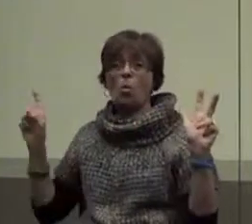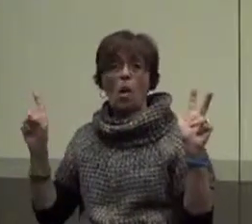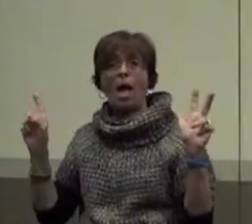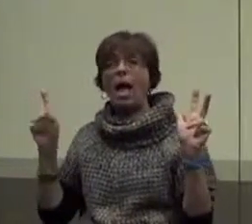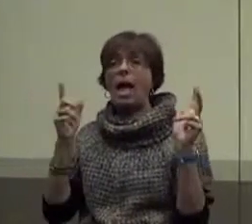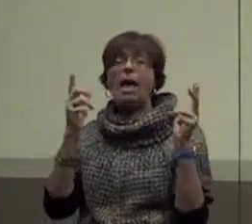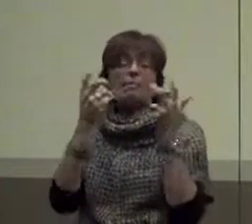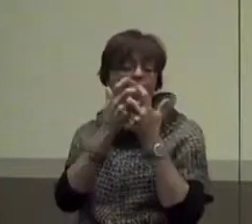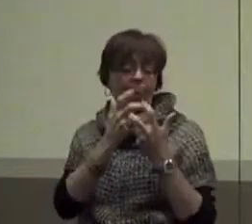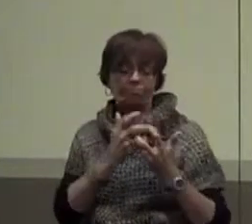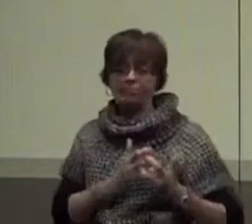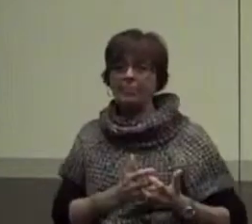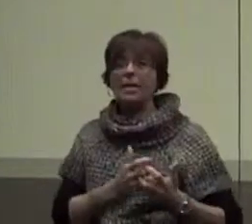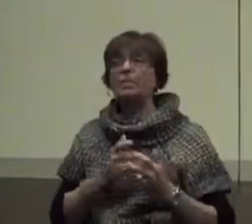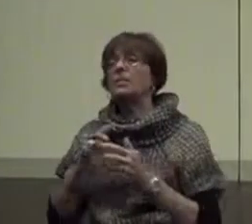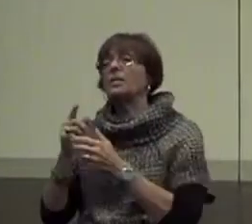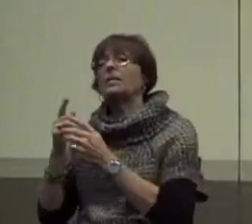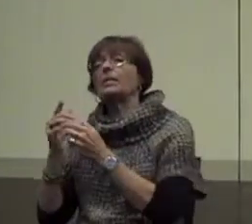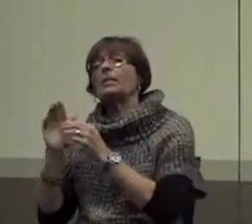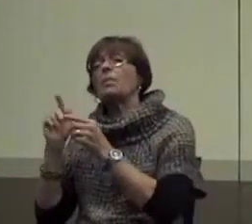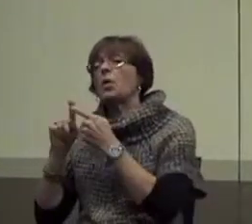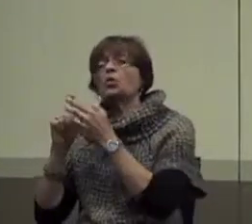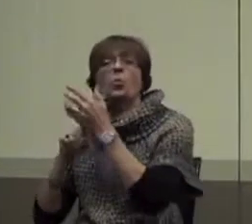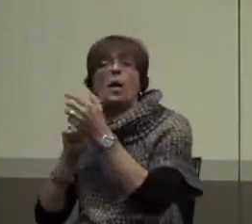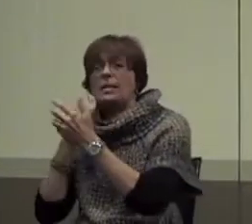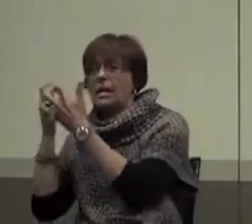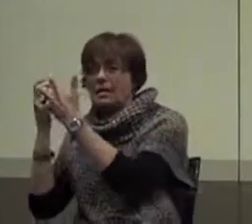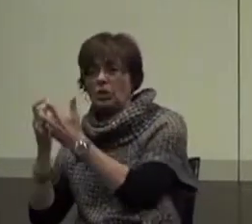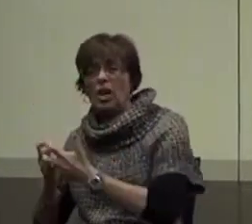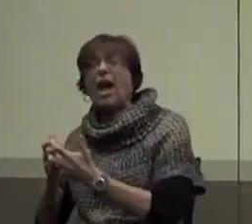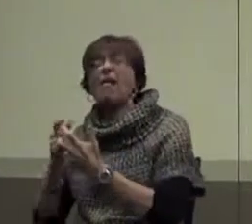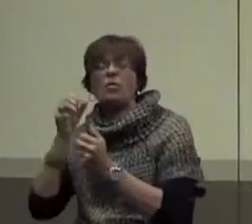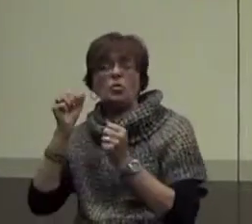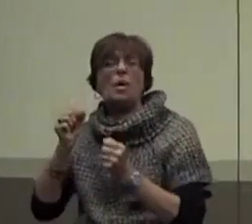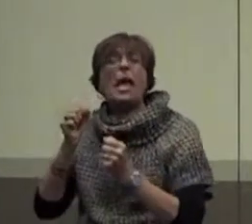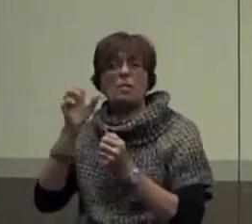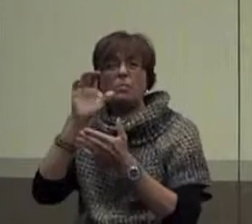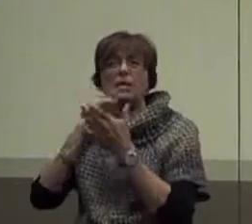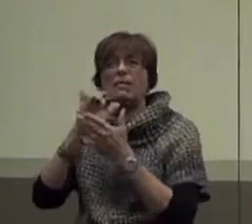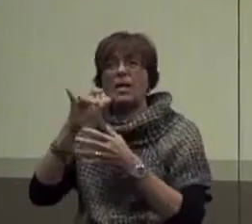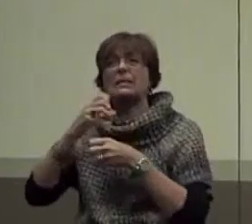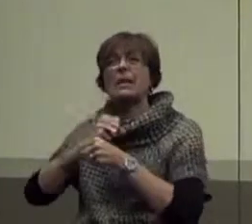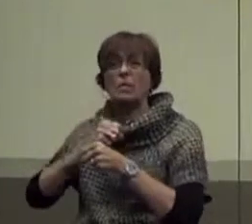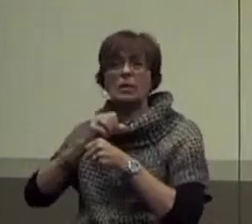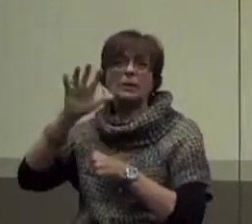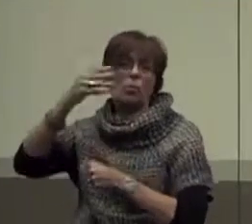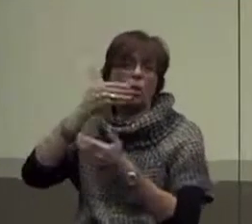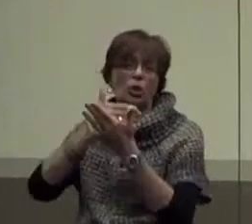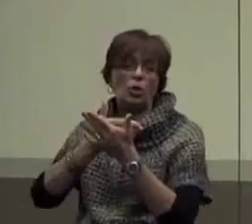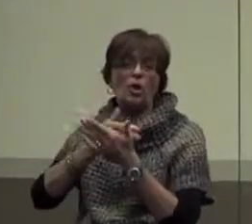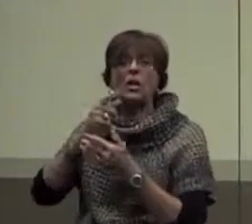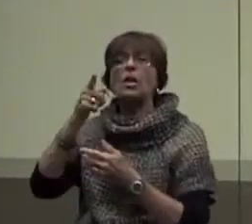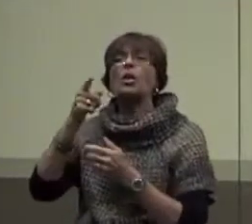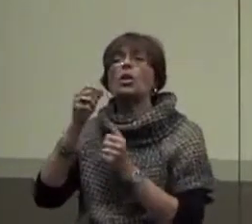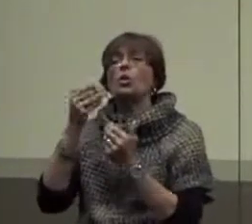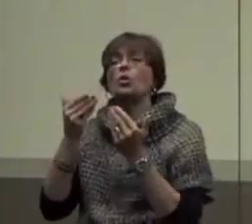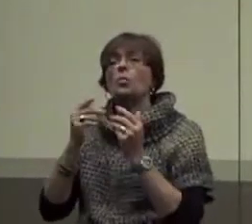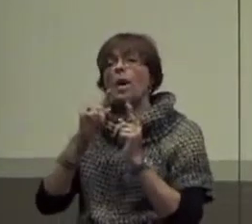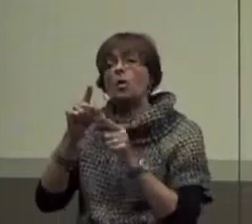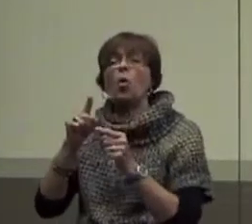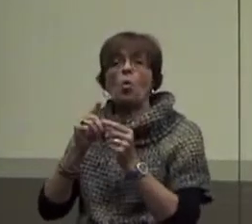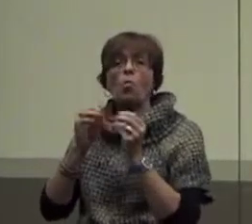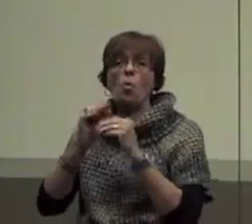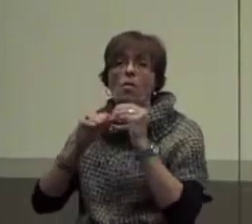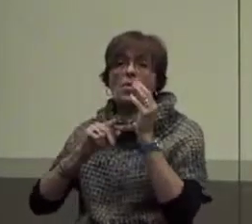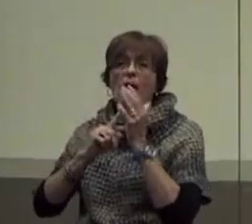of what doesn't jive, then you should be pretty convinced that fact summary was pretty good. Okay? You may go in more than